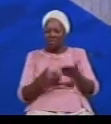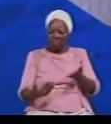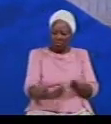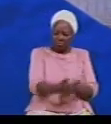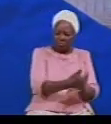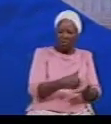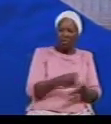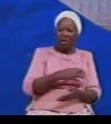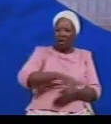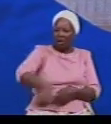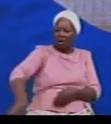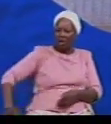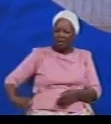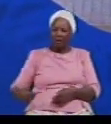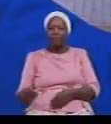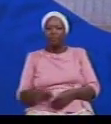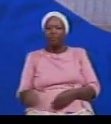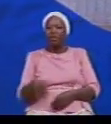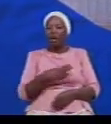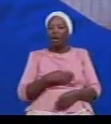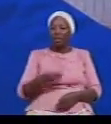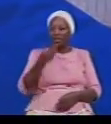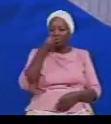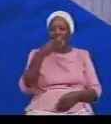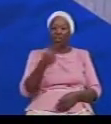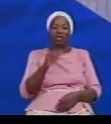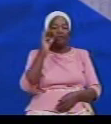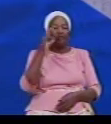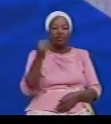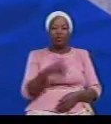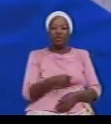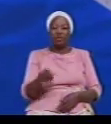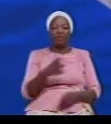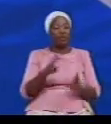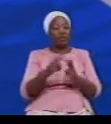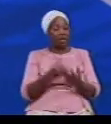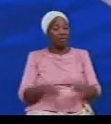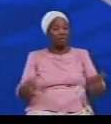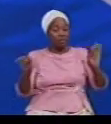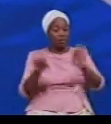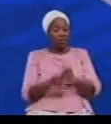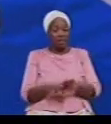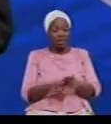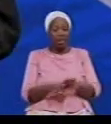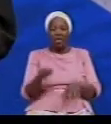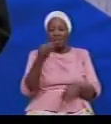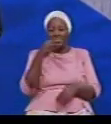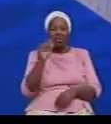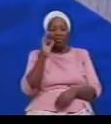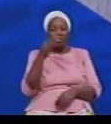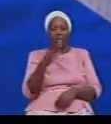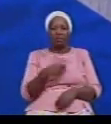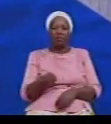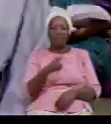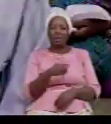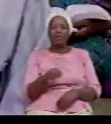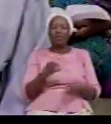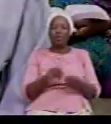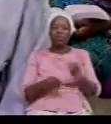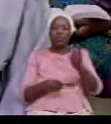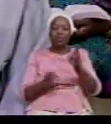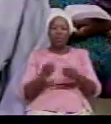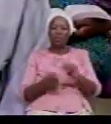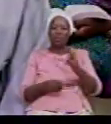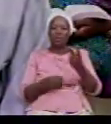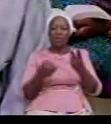the fruit of them. Essential, eat the fruit of them. We're coming to number two here. Number